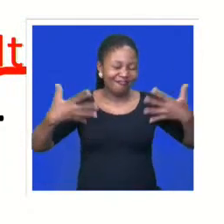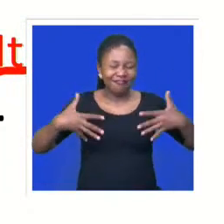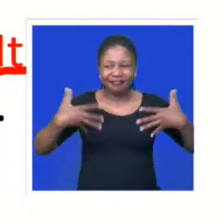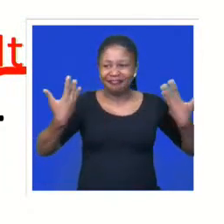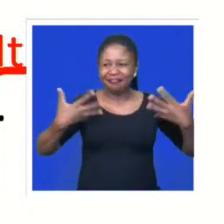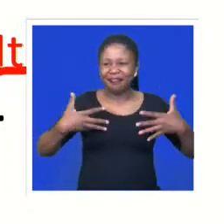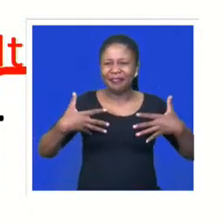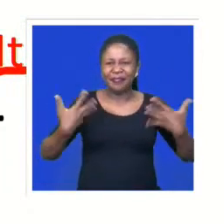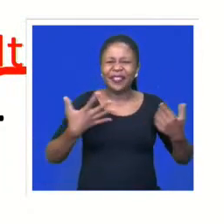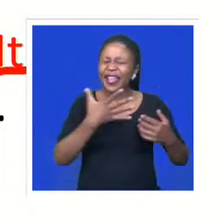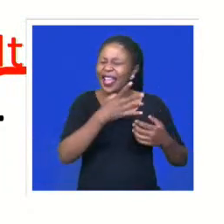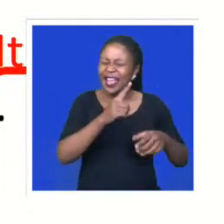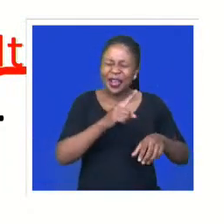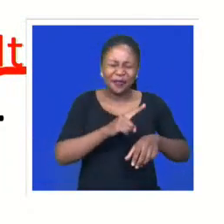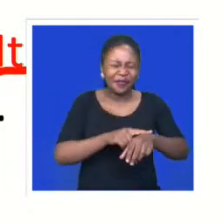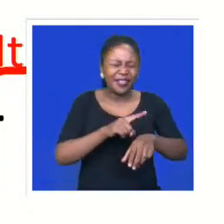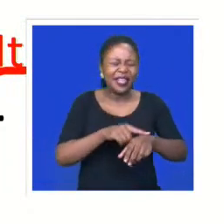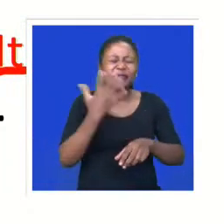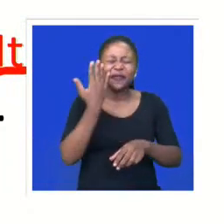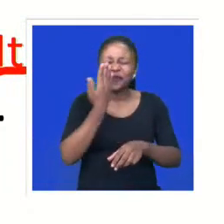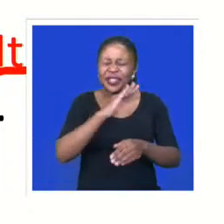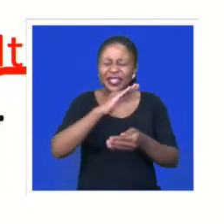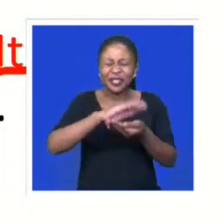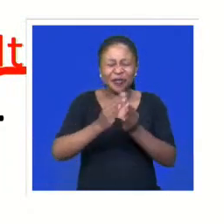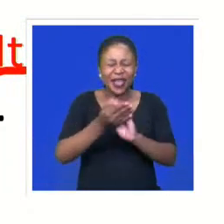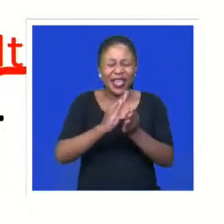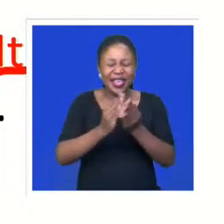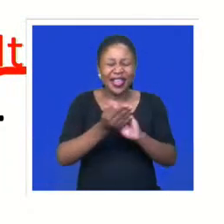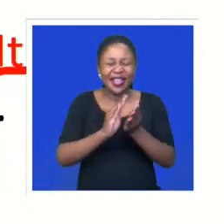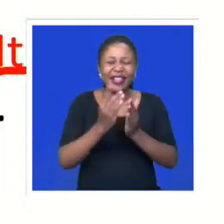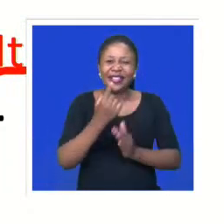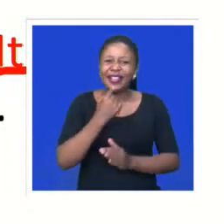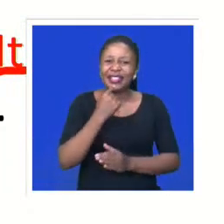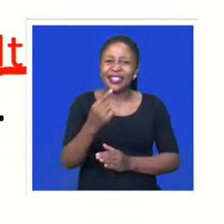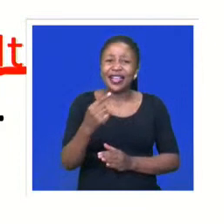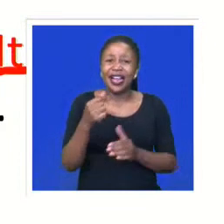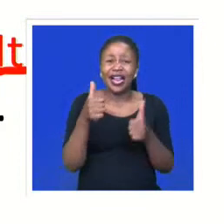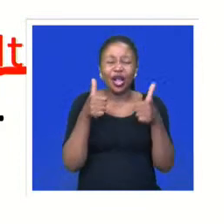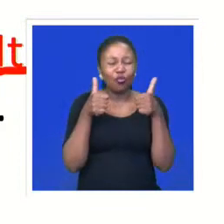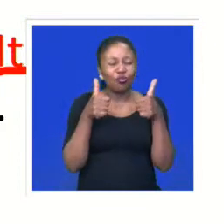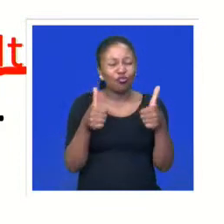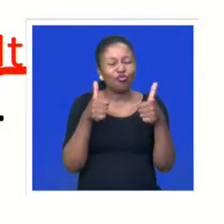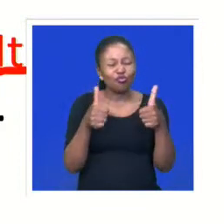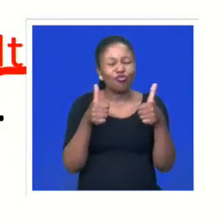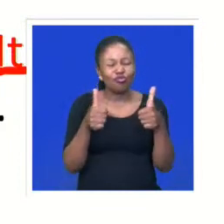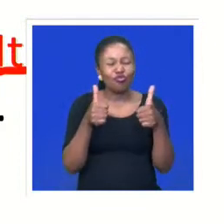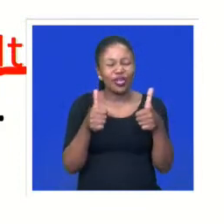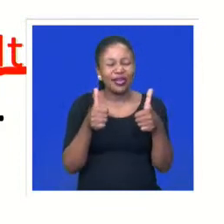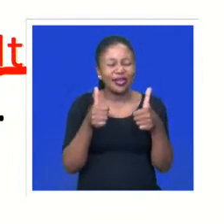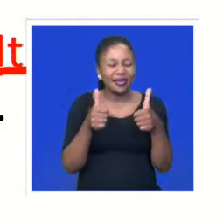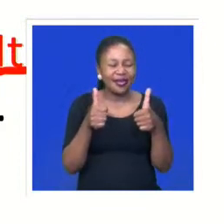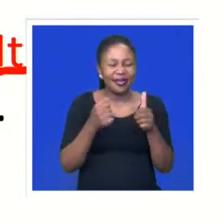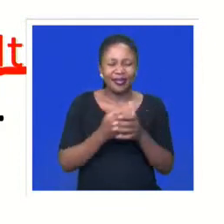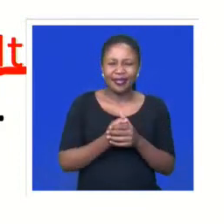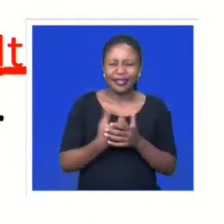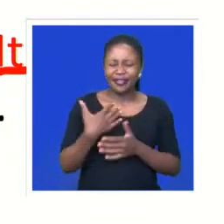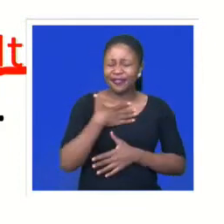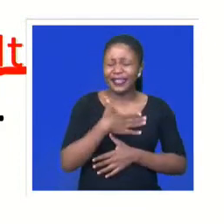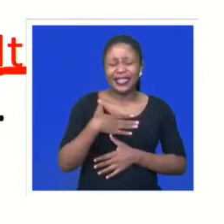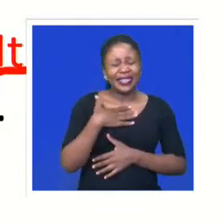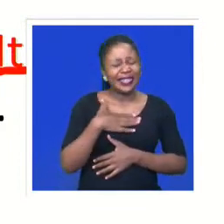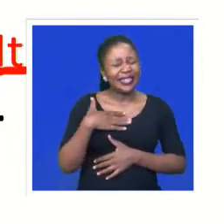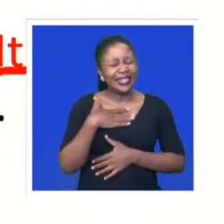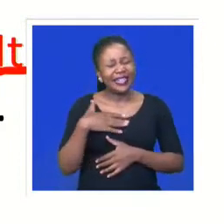It is good. It shows that he was pleased. We know that God created